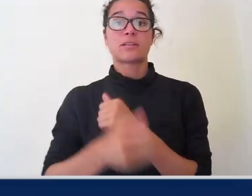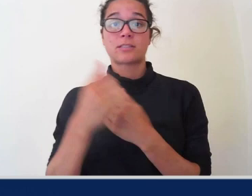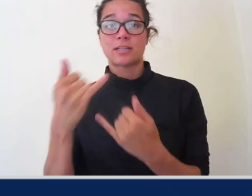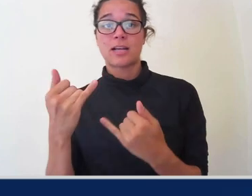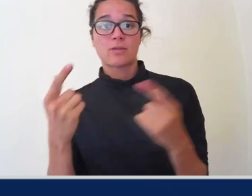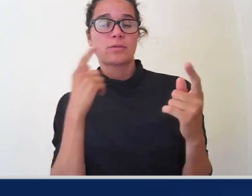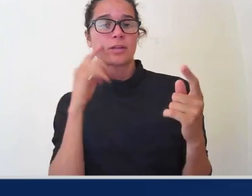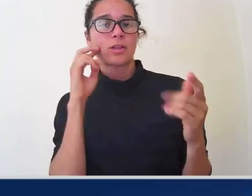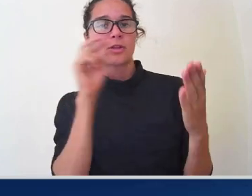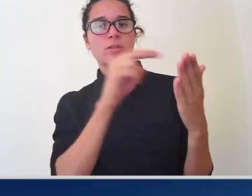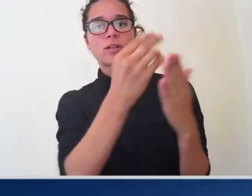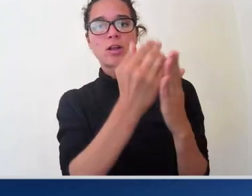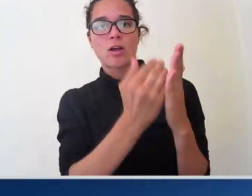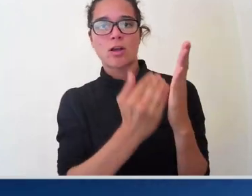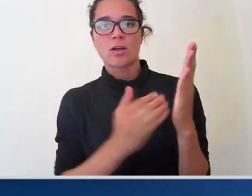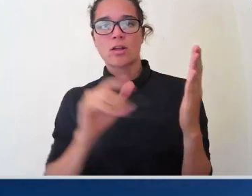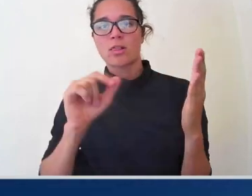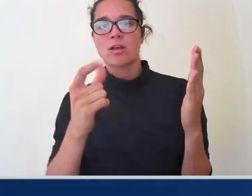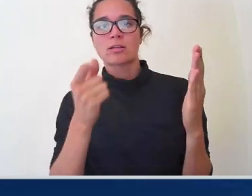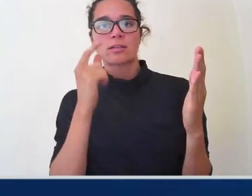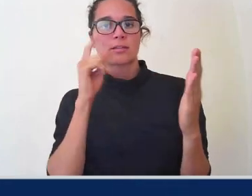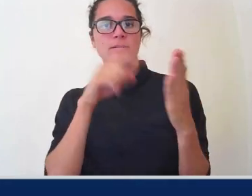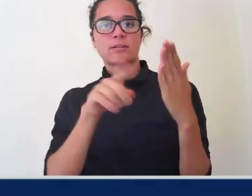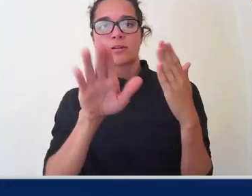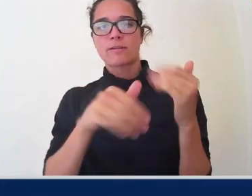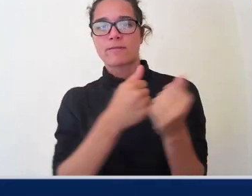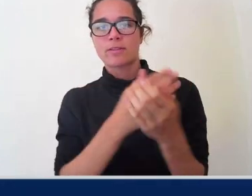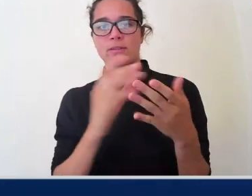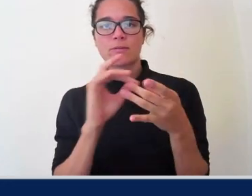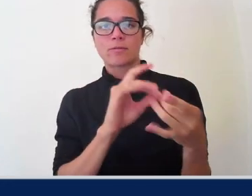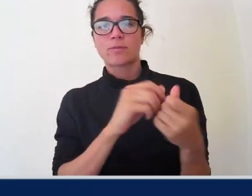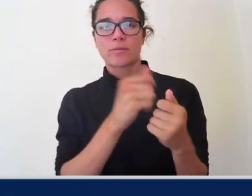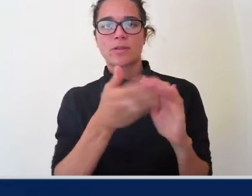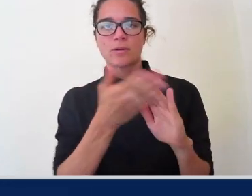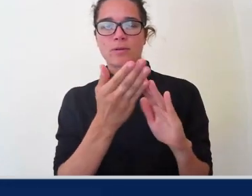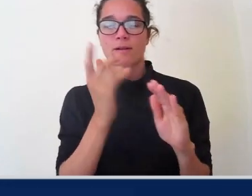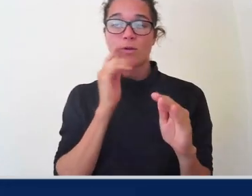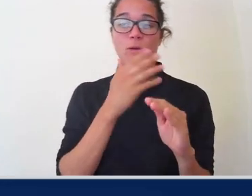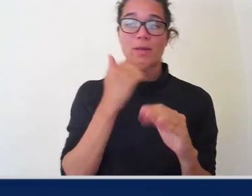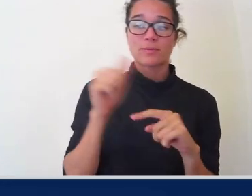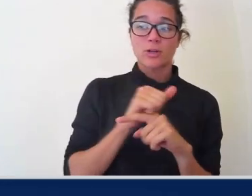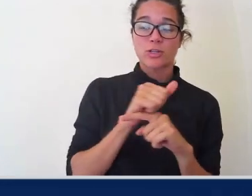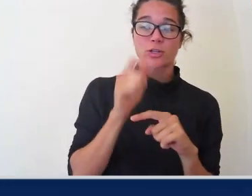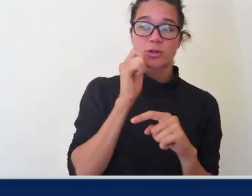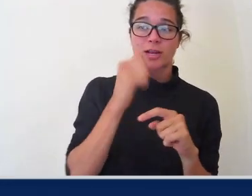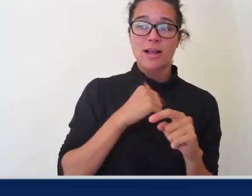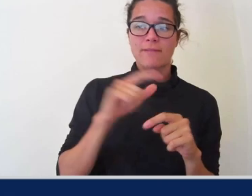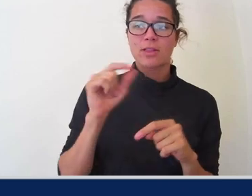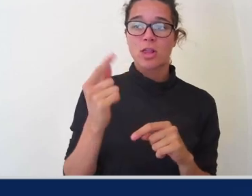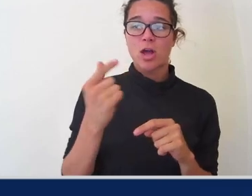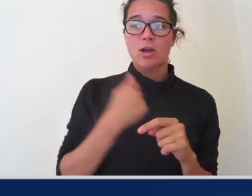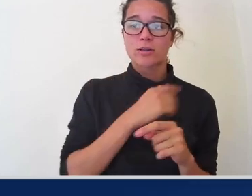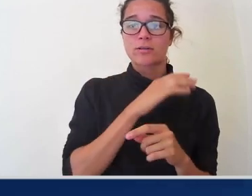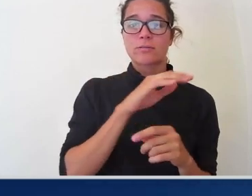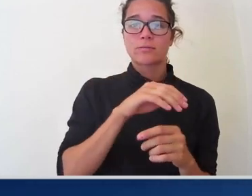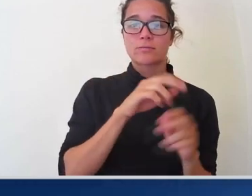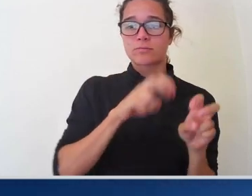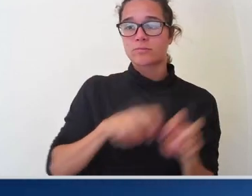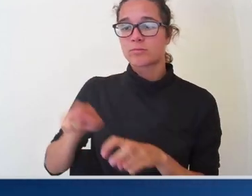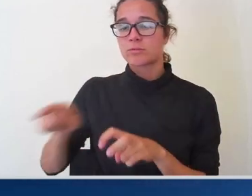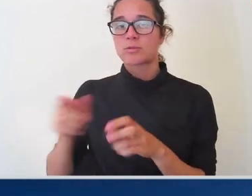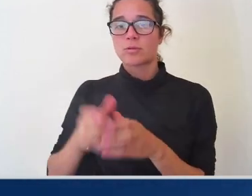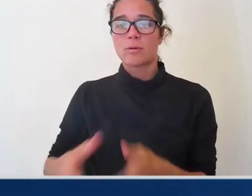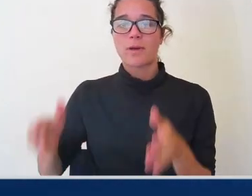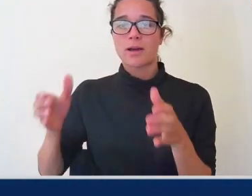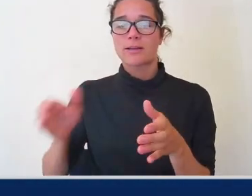and when that operation happened. And just like a best practice, you can take that CloudTrail log, you can put it into an Amazon S3 bucket, you can put it on like a retention policy if you need to. Absolutely,